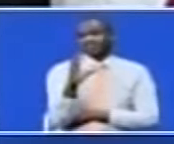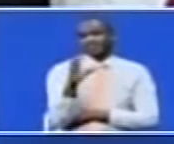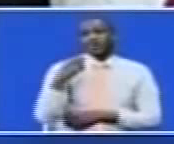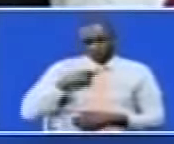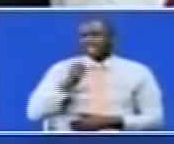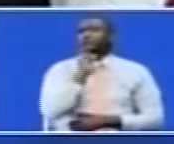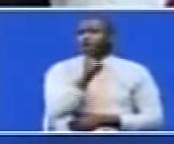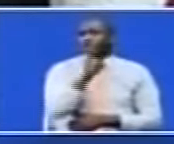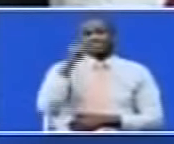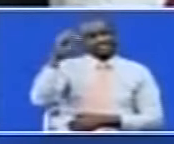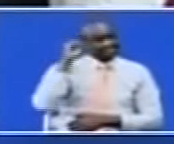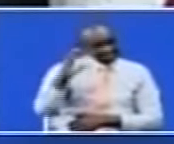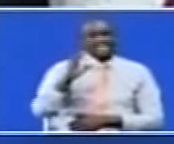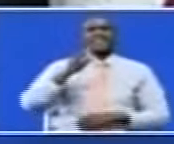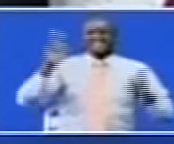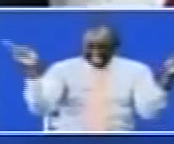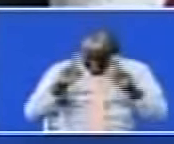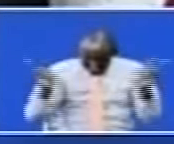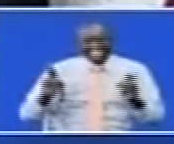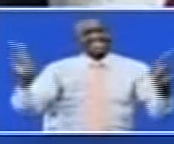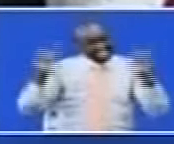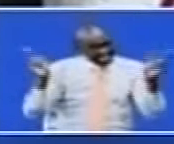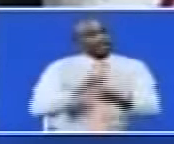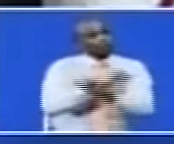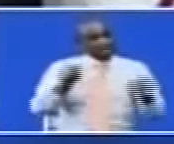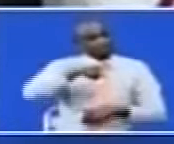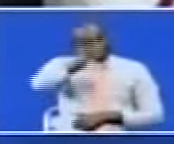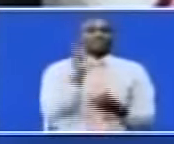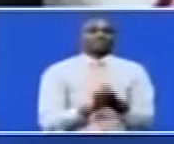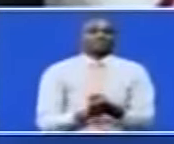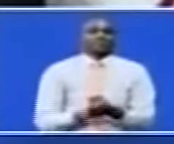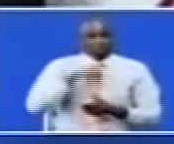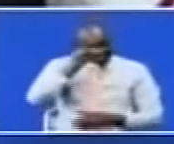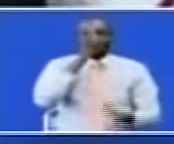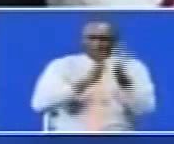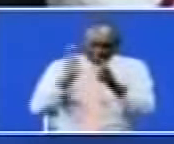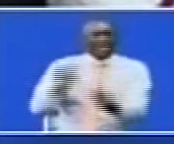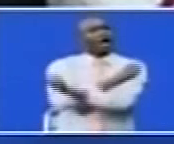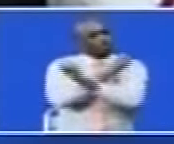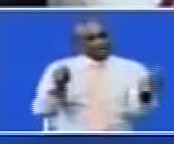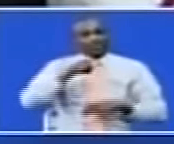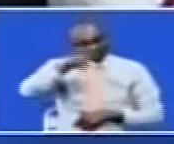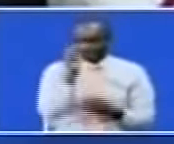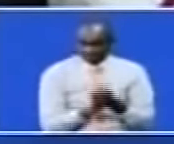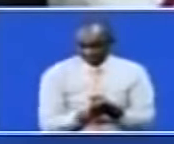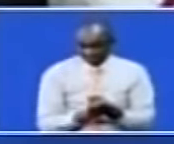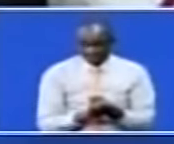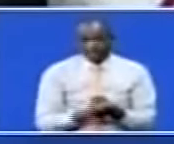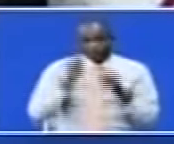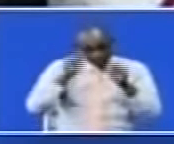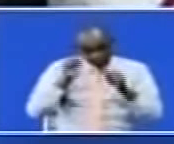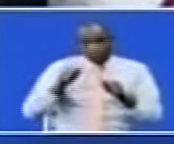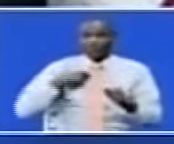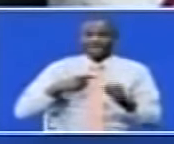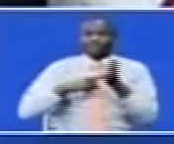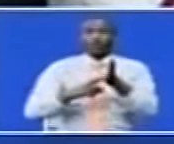are warning TSC, prepare and prepare well. Prepare and prepare well, so that we can close